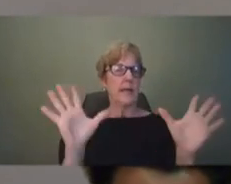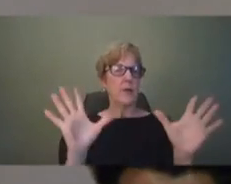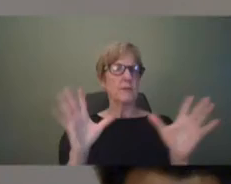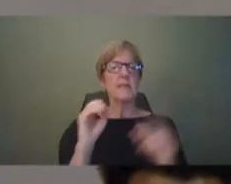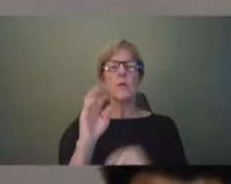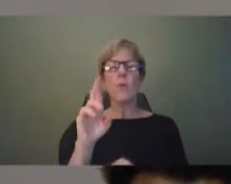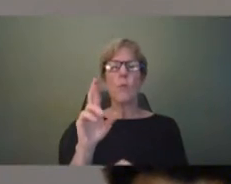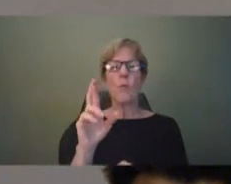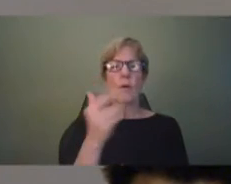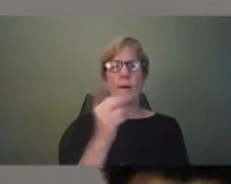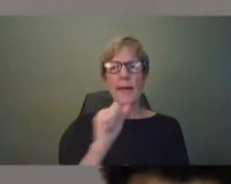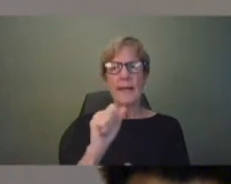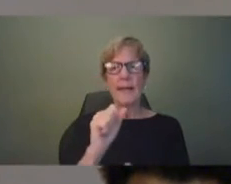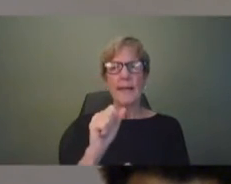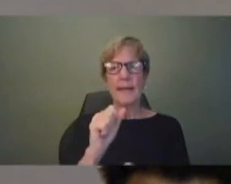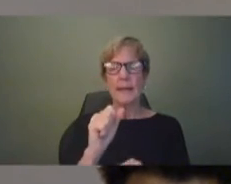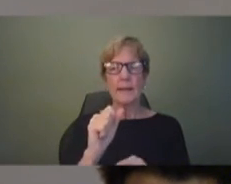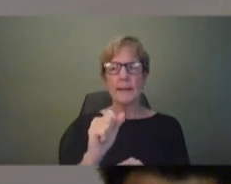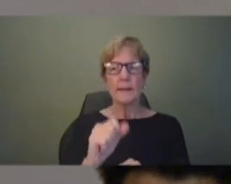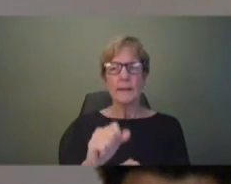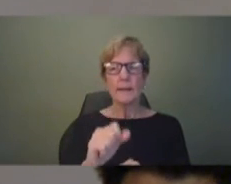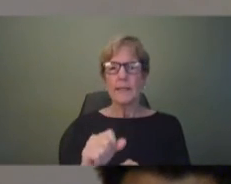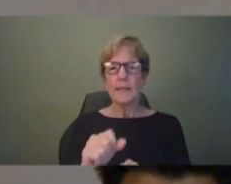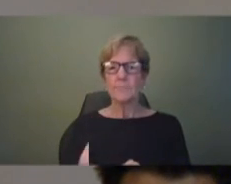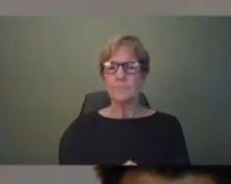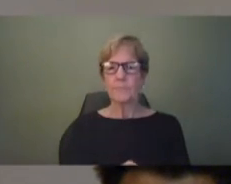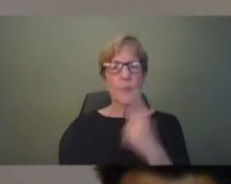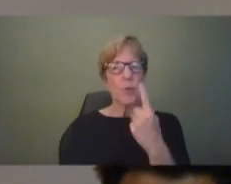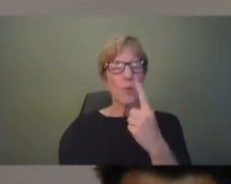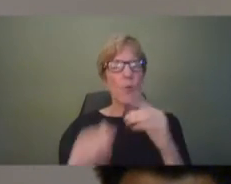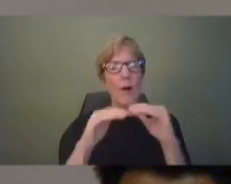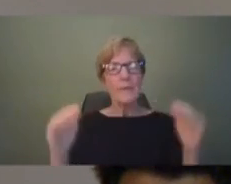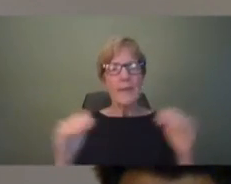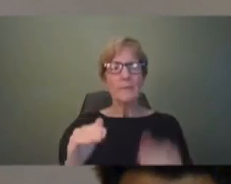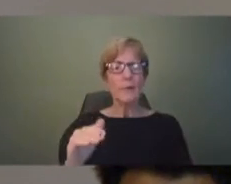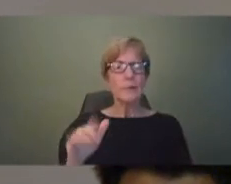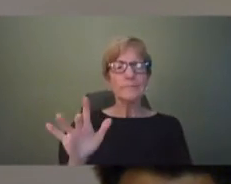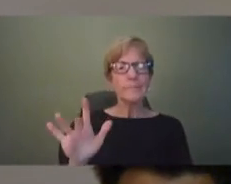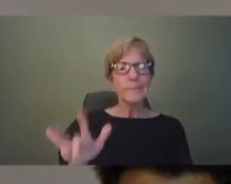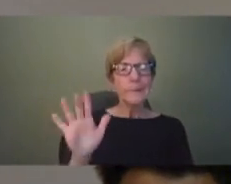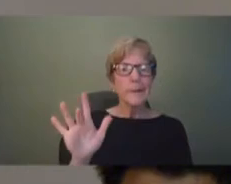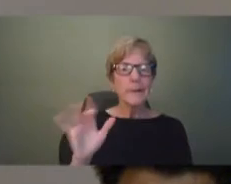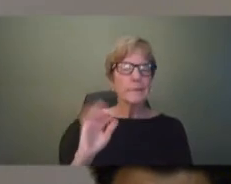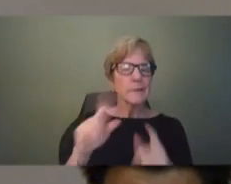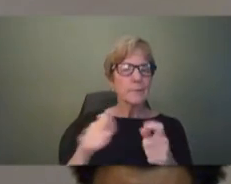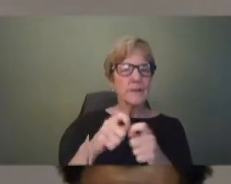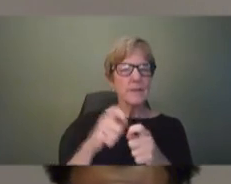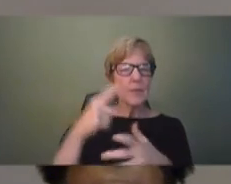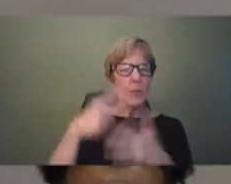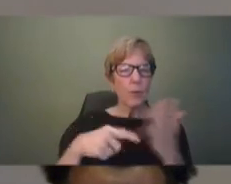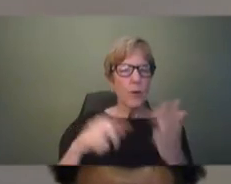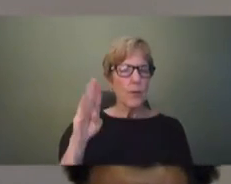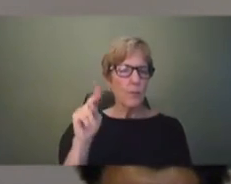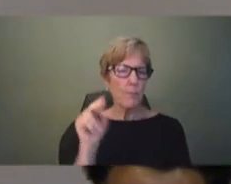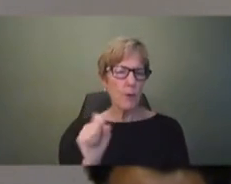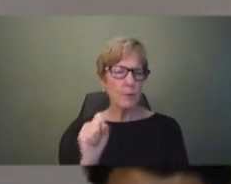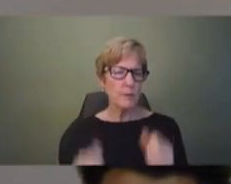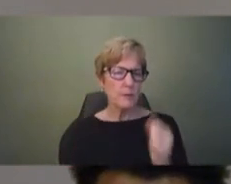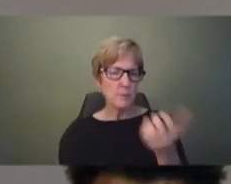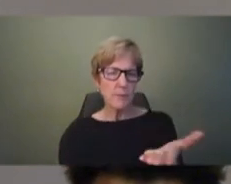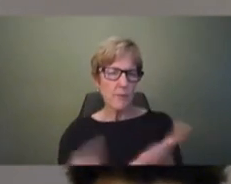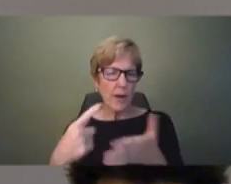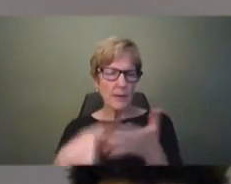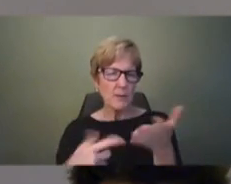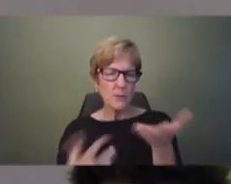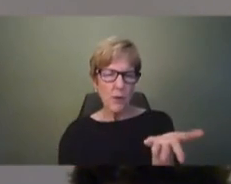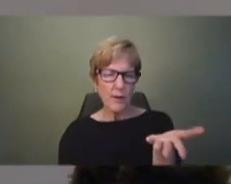a a a a one a on Lev double click a specificity around what those bonuses would provide that